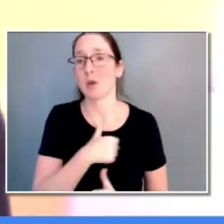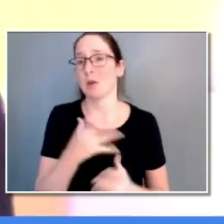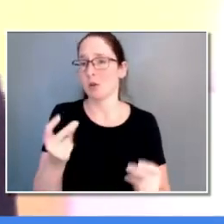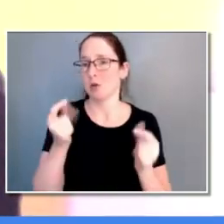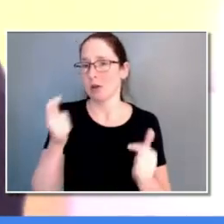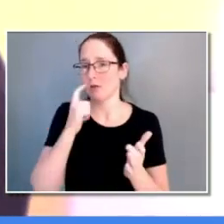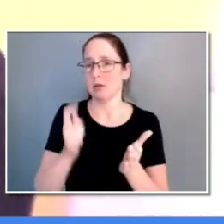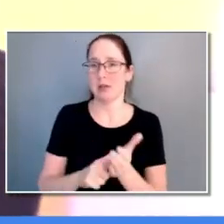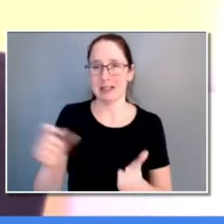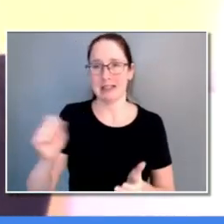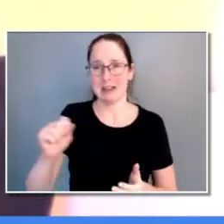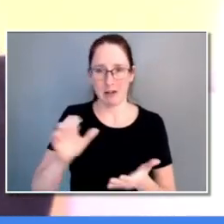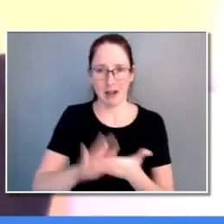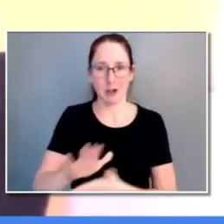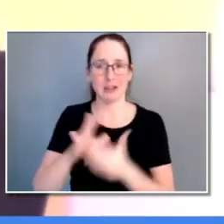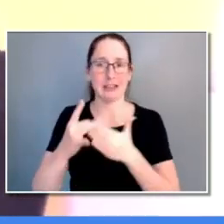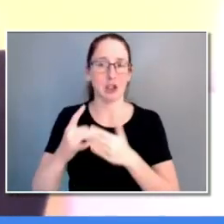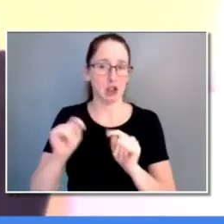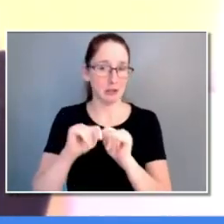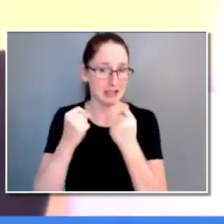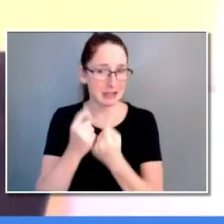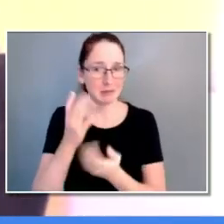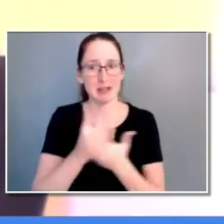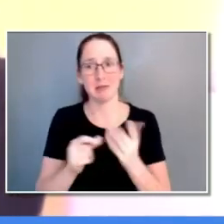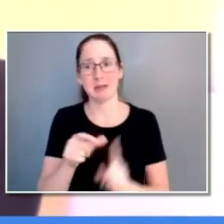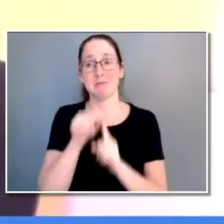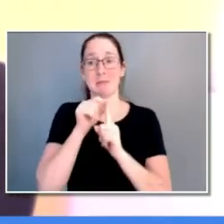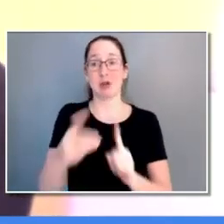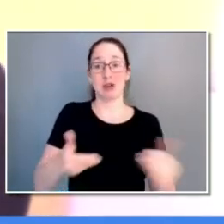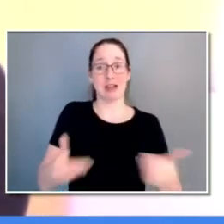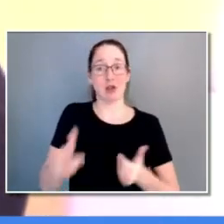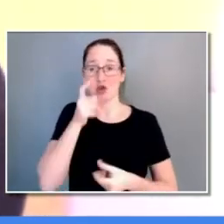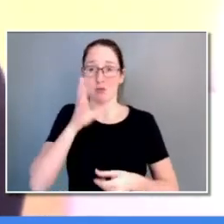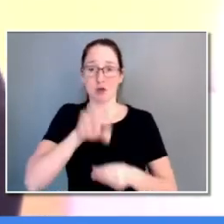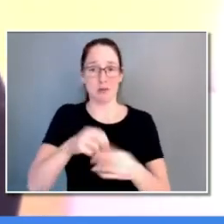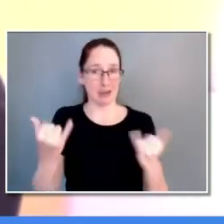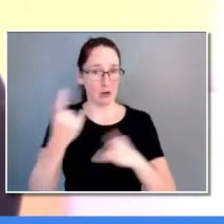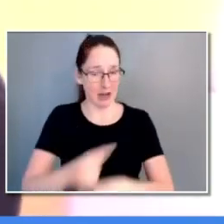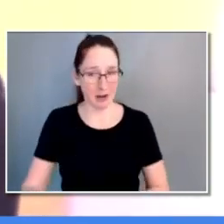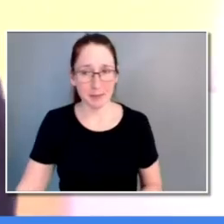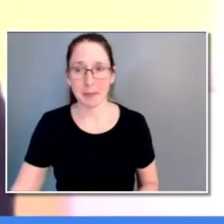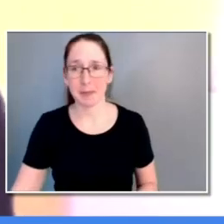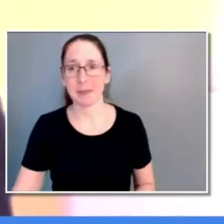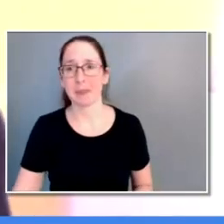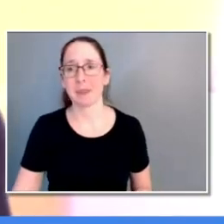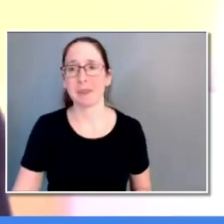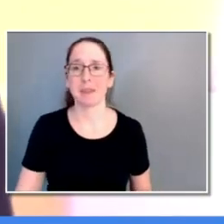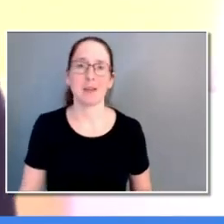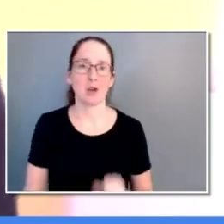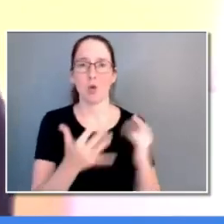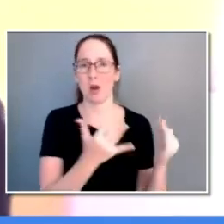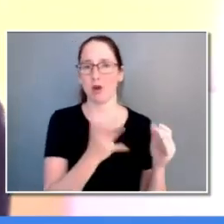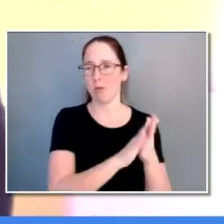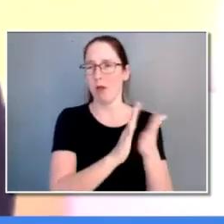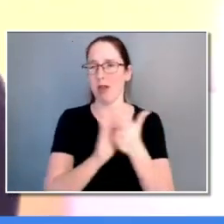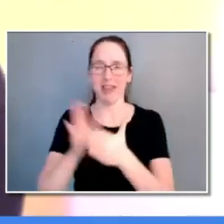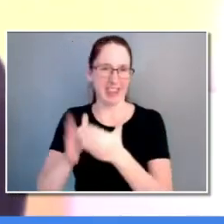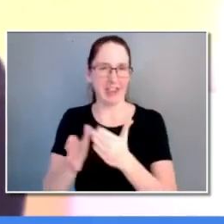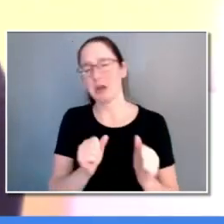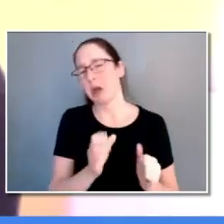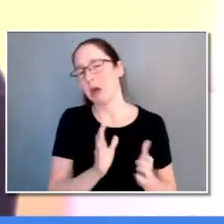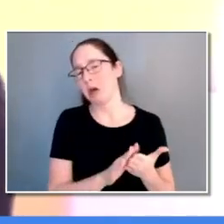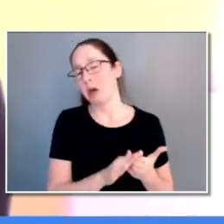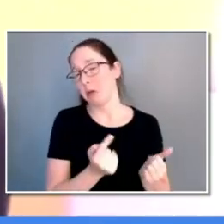recognize Seattle College's leadership team and some of the special guests participating today. You can save your applause to the end. You can clap a little if you